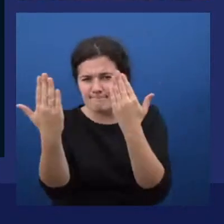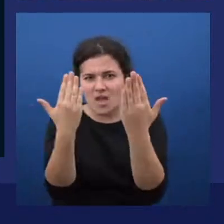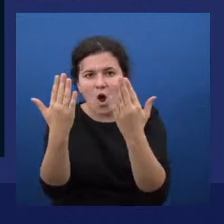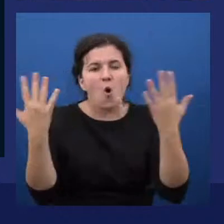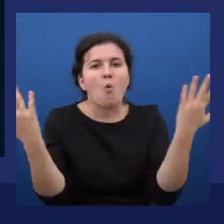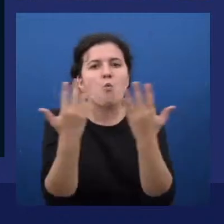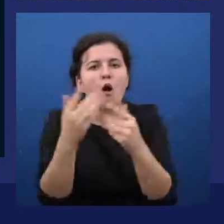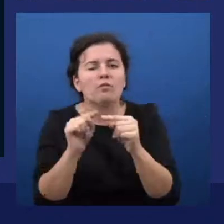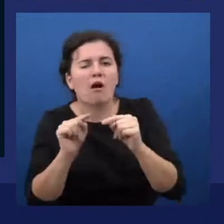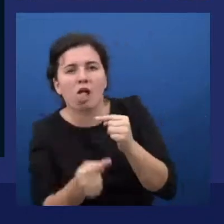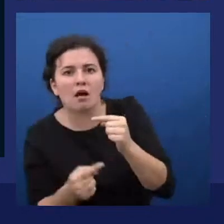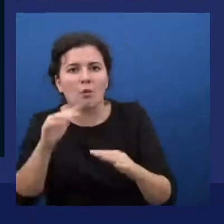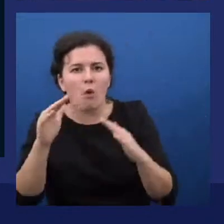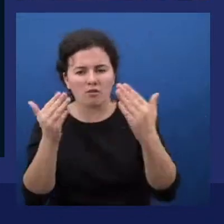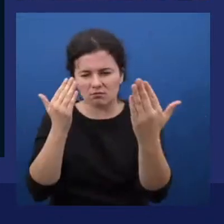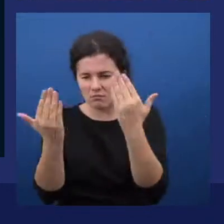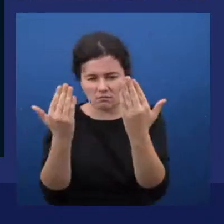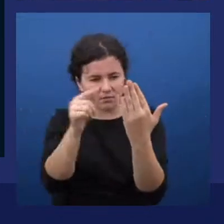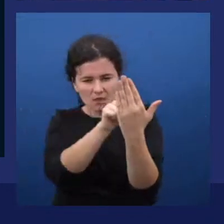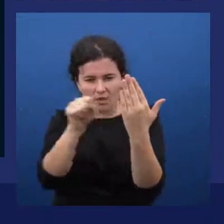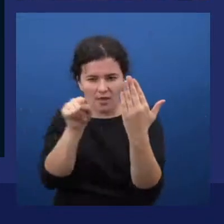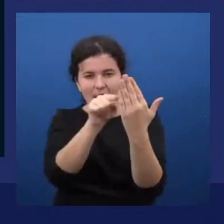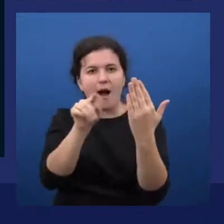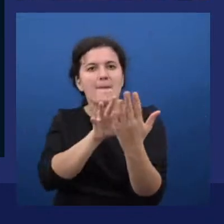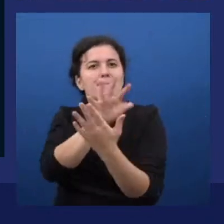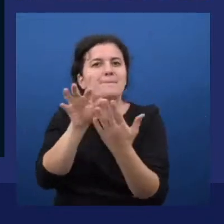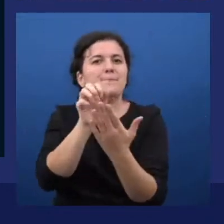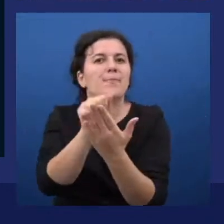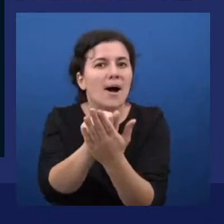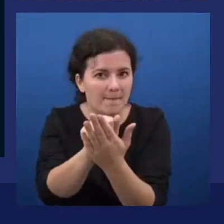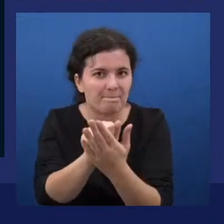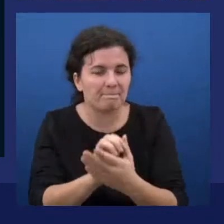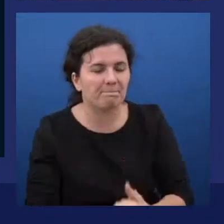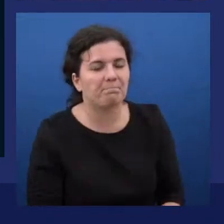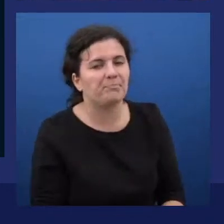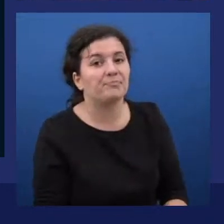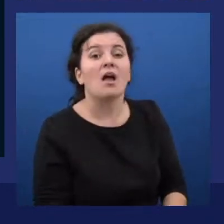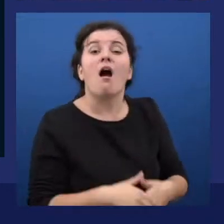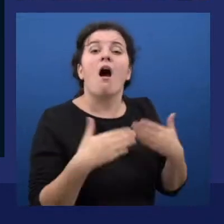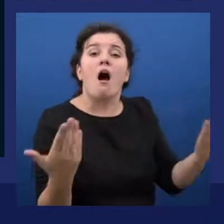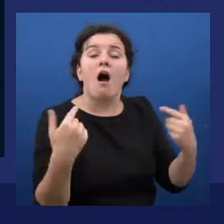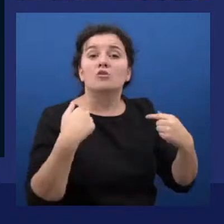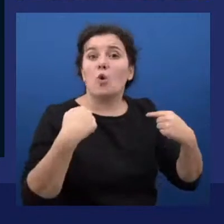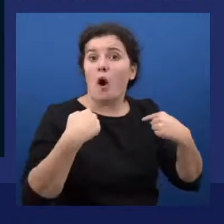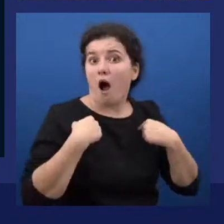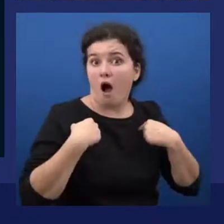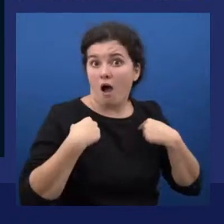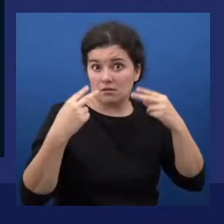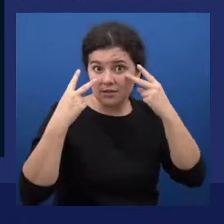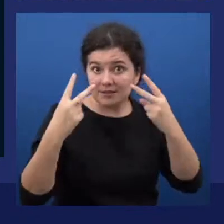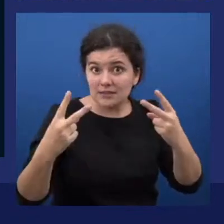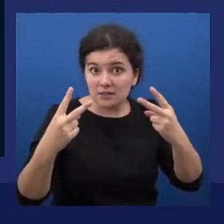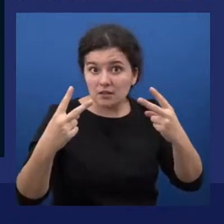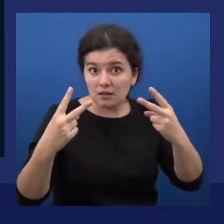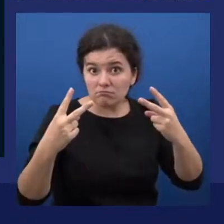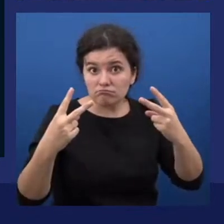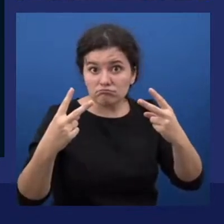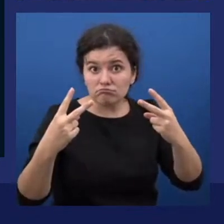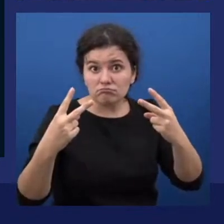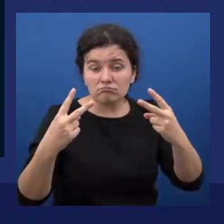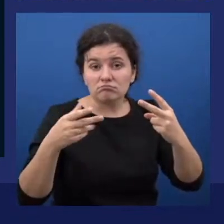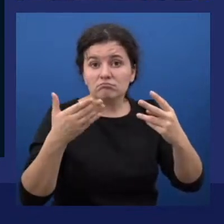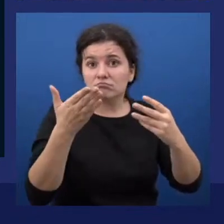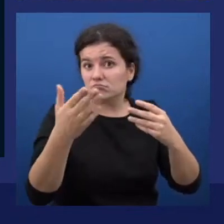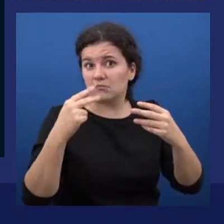And what could we do? So, for example, if I were to get these anomalies, can I use something like Azure Functions